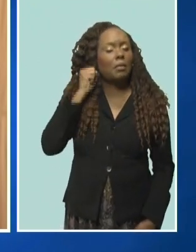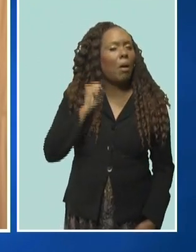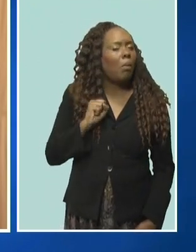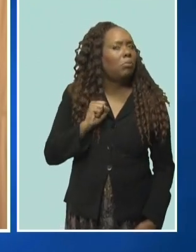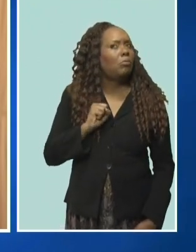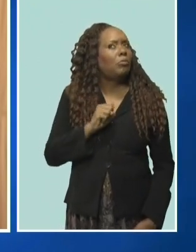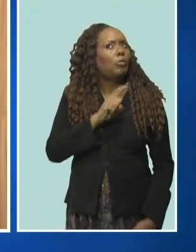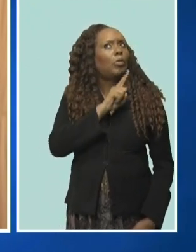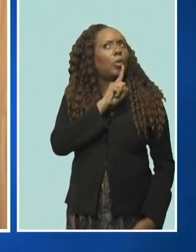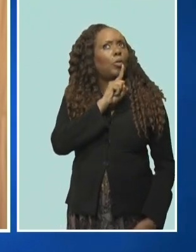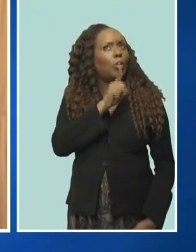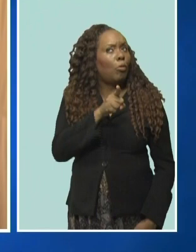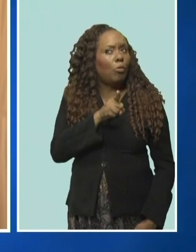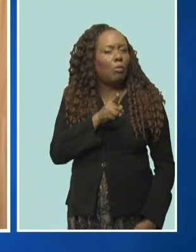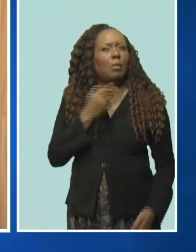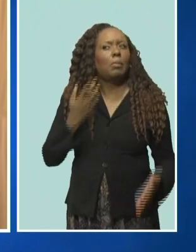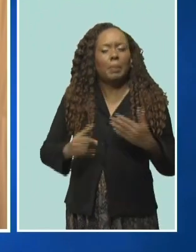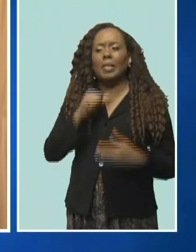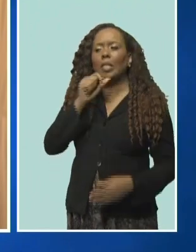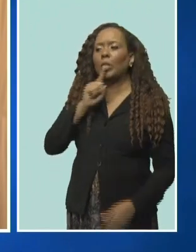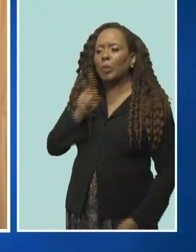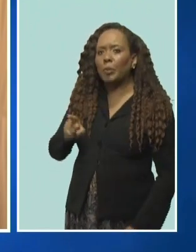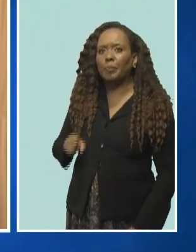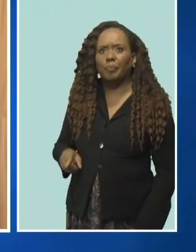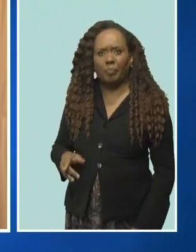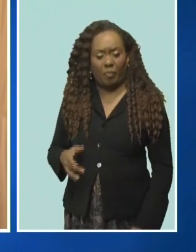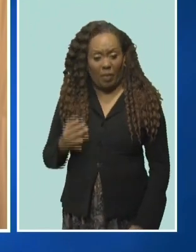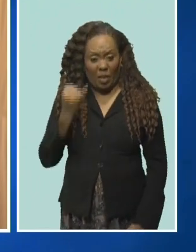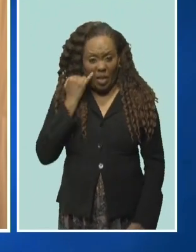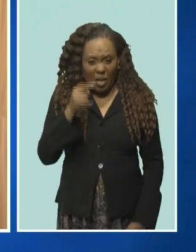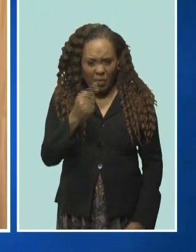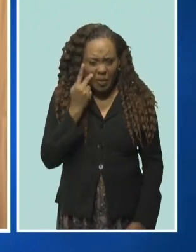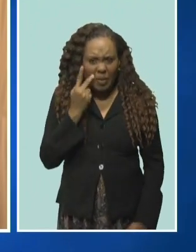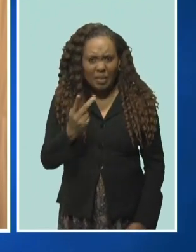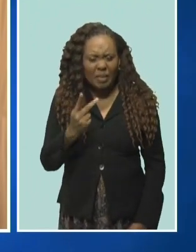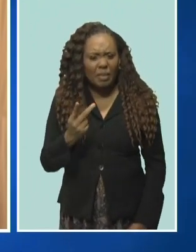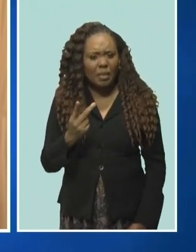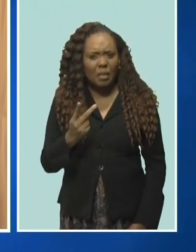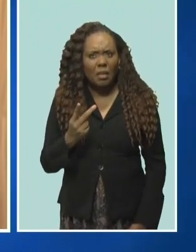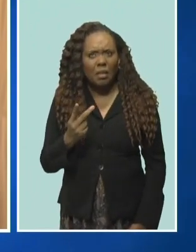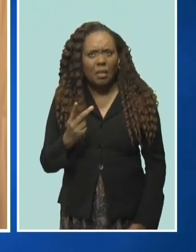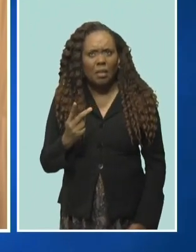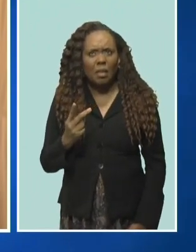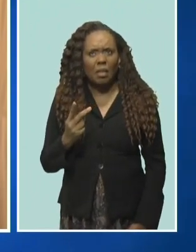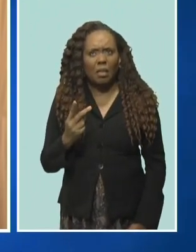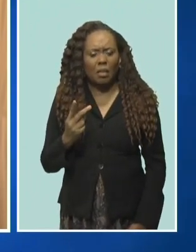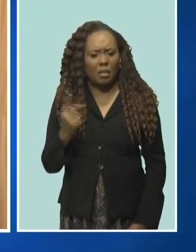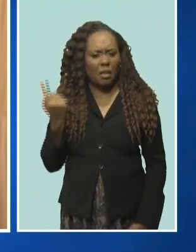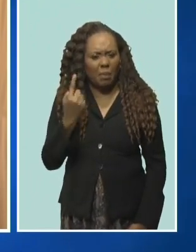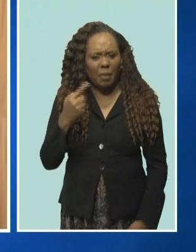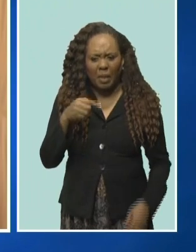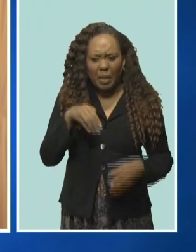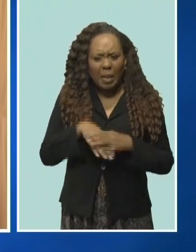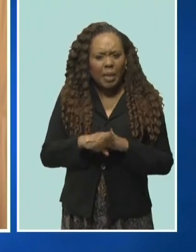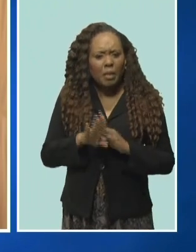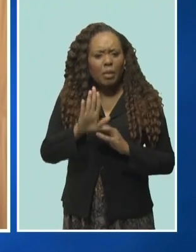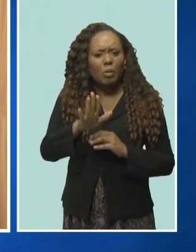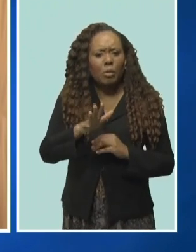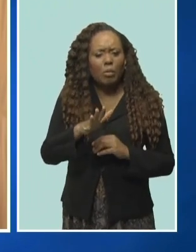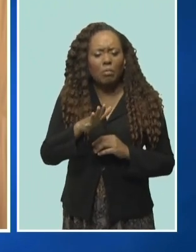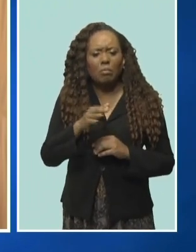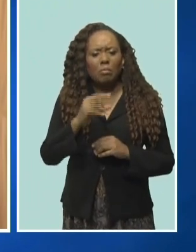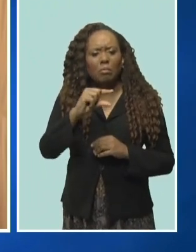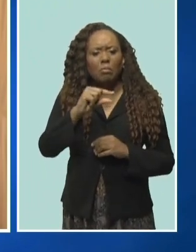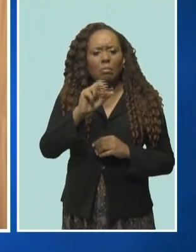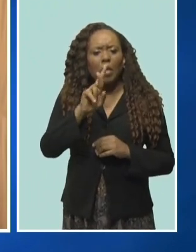pocket in your son or your grandson's or granddaughter or your best friend's pocket look like a gun, it's shaped like a